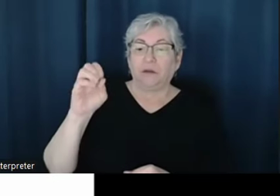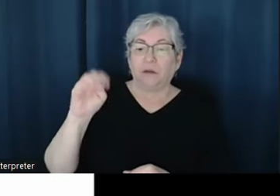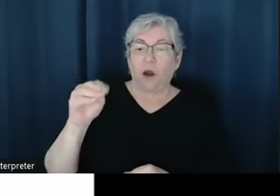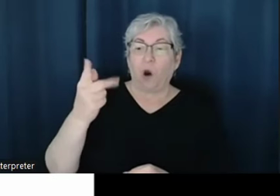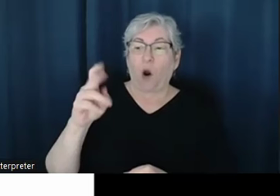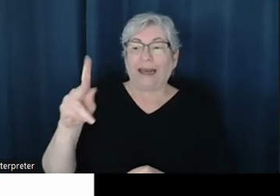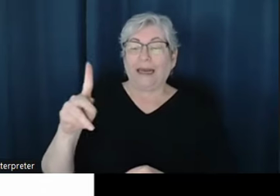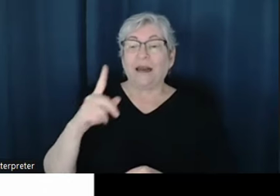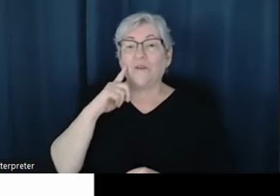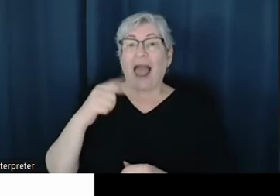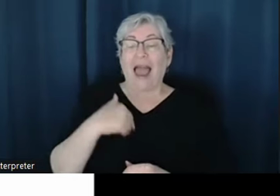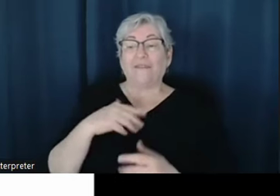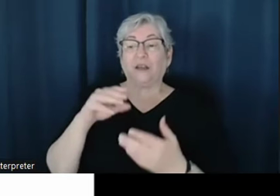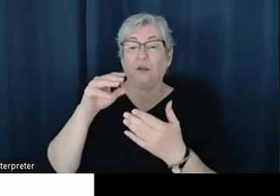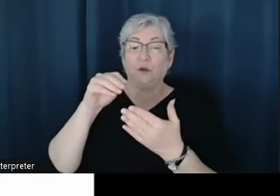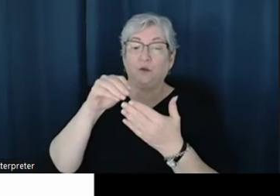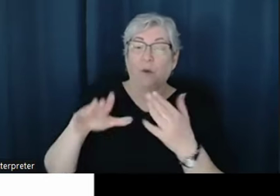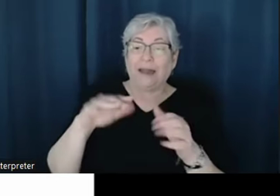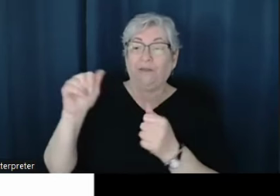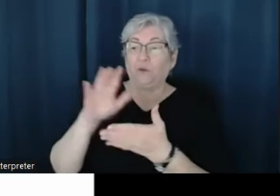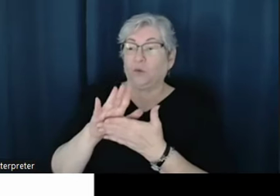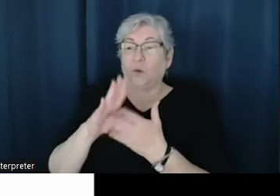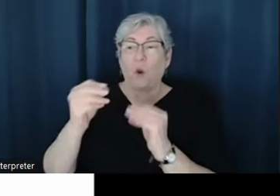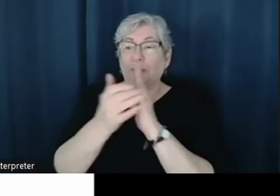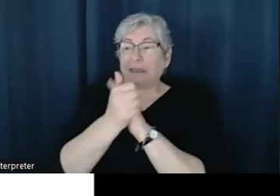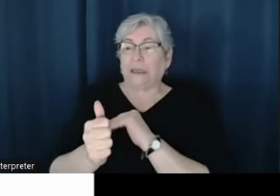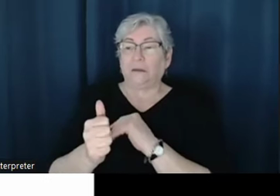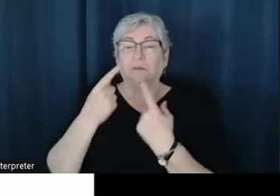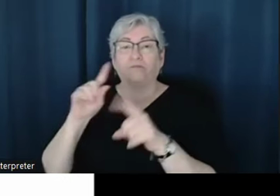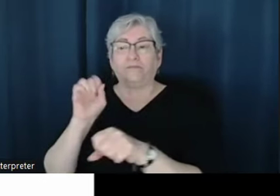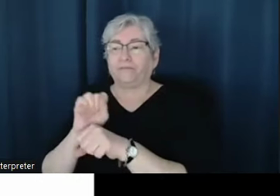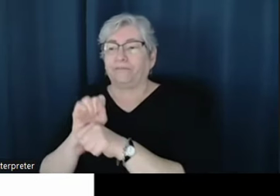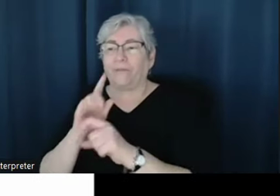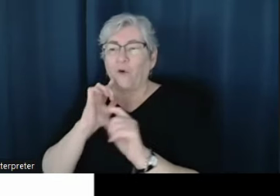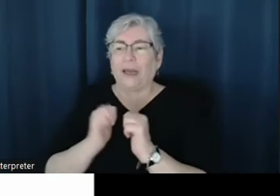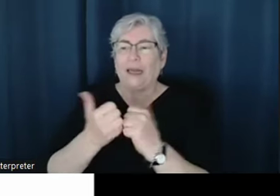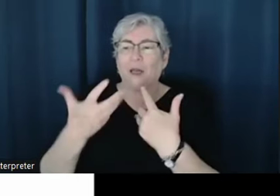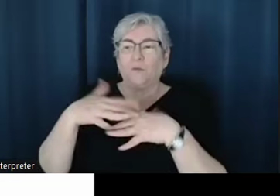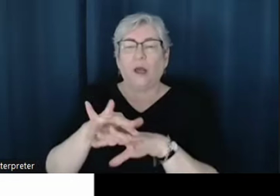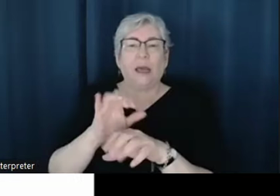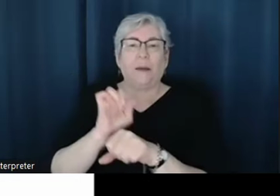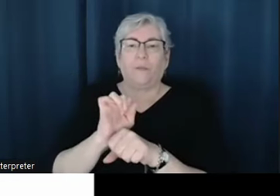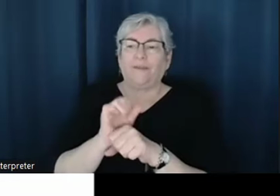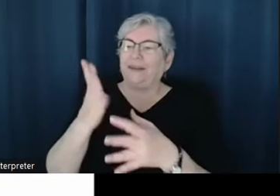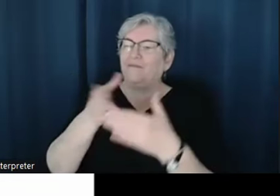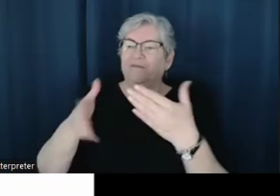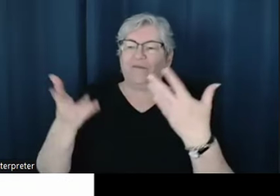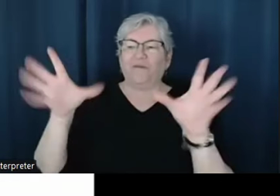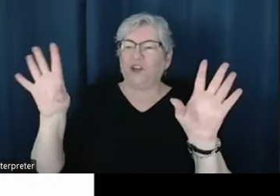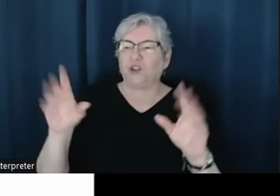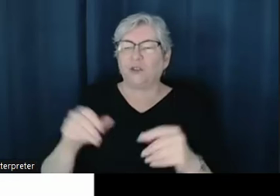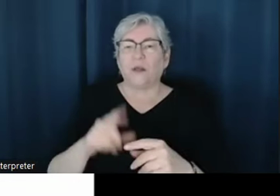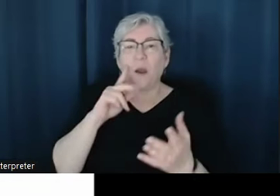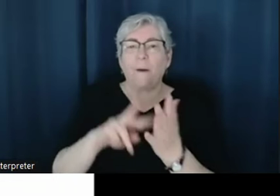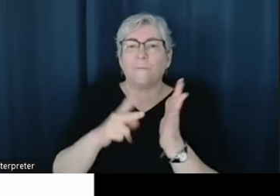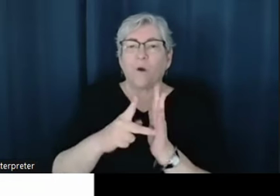leaving school not having the skills they need to be successfully employed in competitive integrated employment are over. The whole purpose of